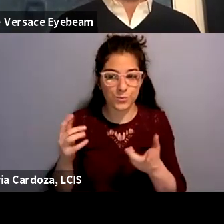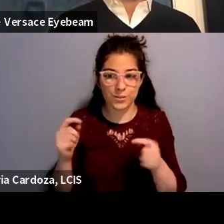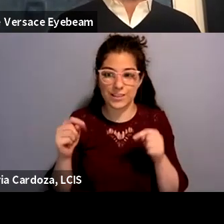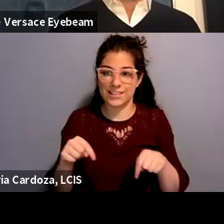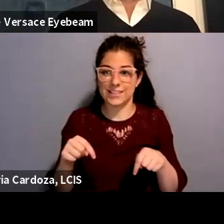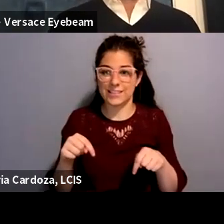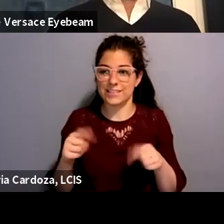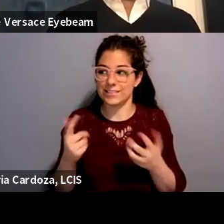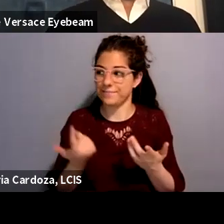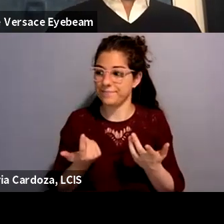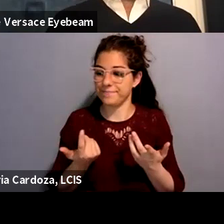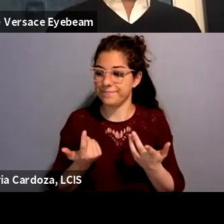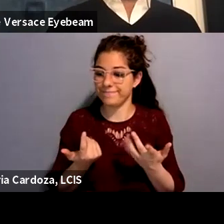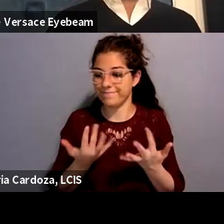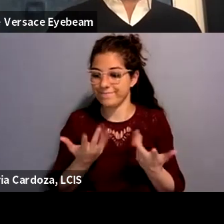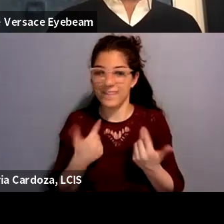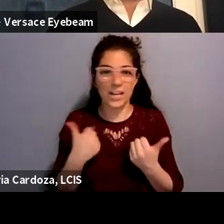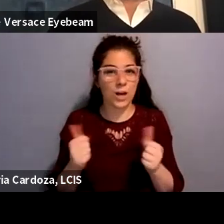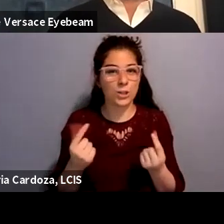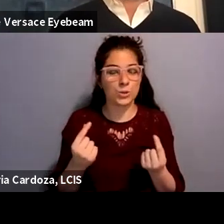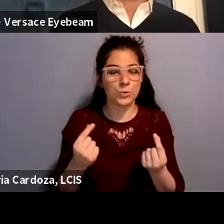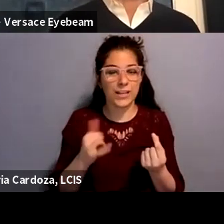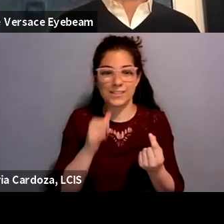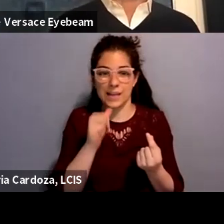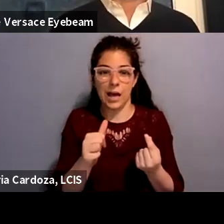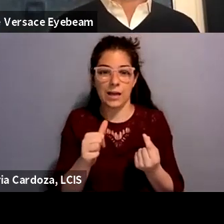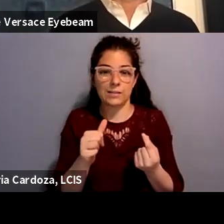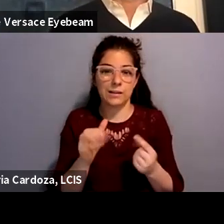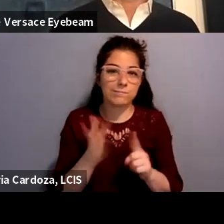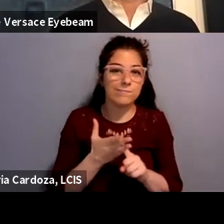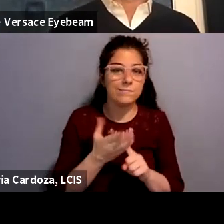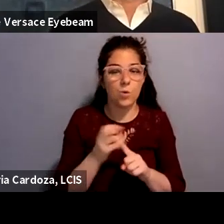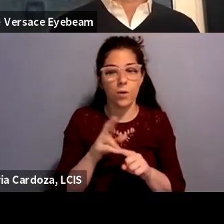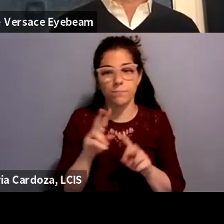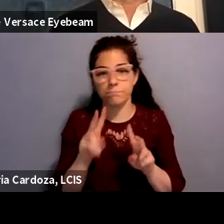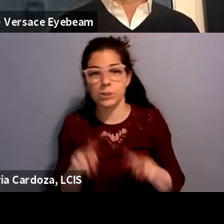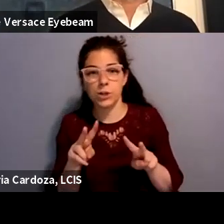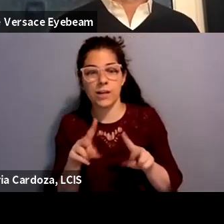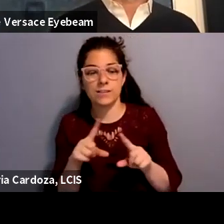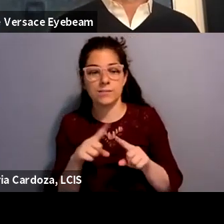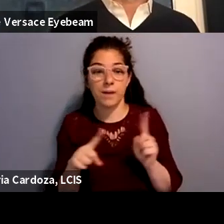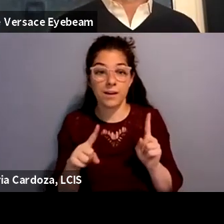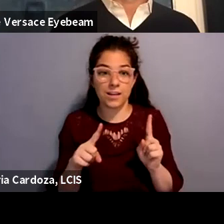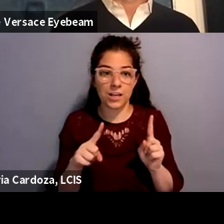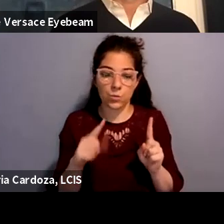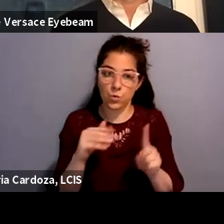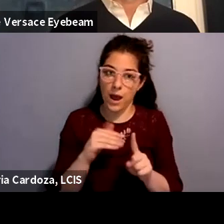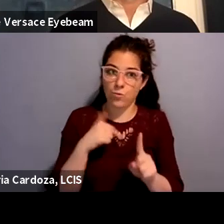little bit, I try to do it in a way that's not pedantic or patronizing, but, you know, I literally reminded